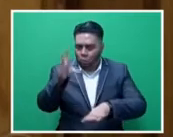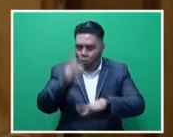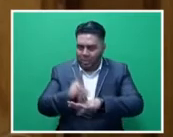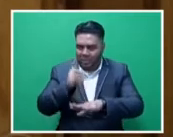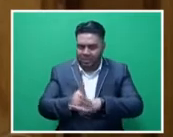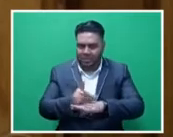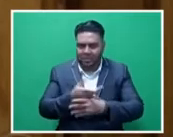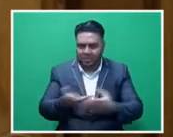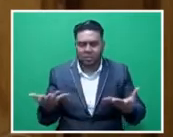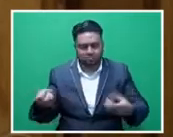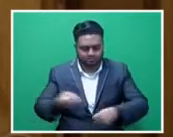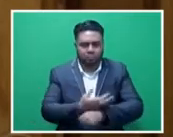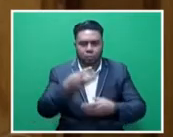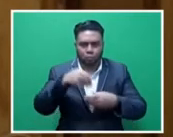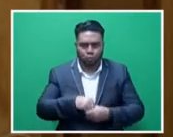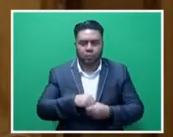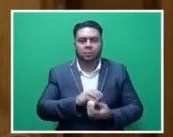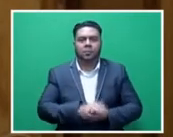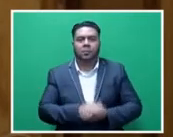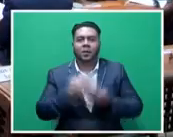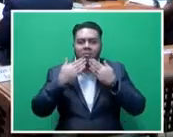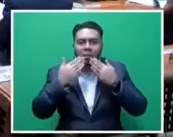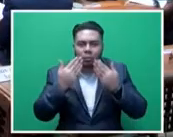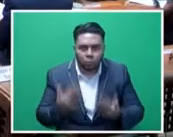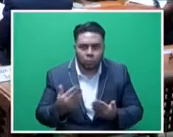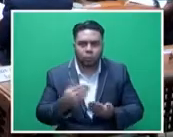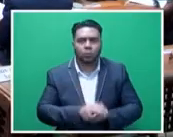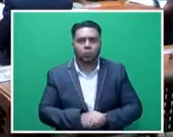is protected. Thank you.